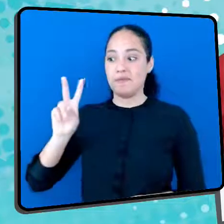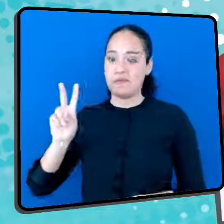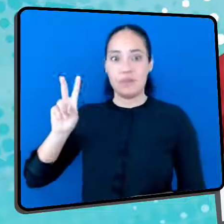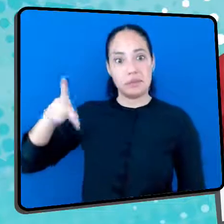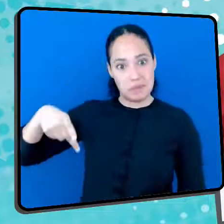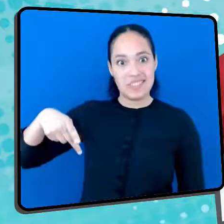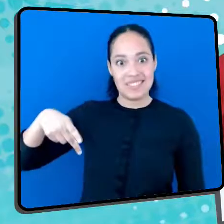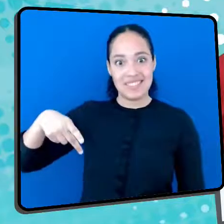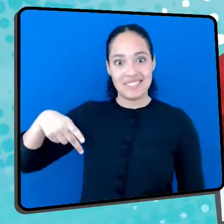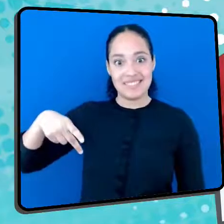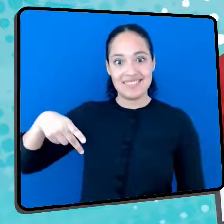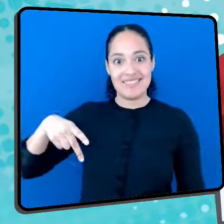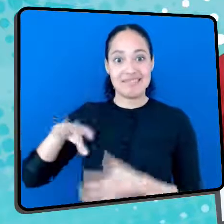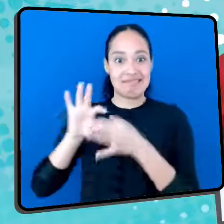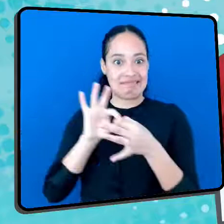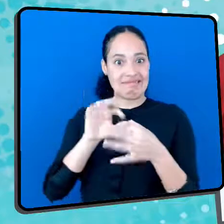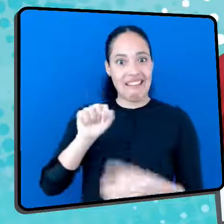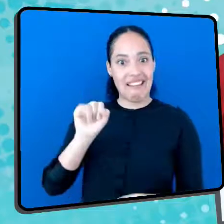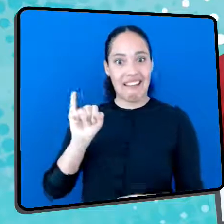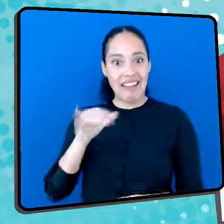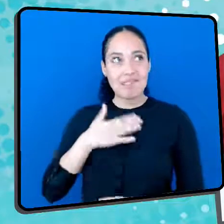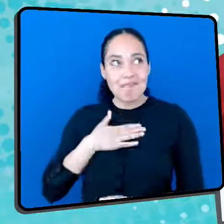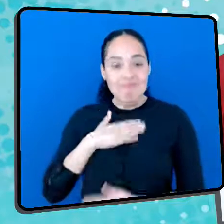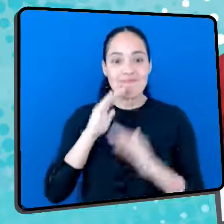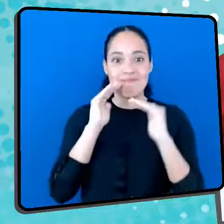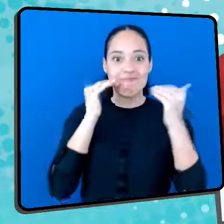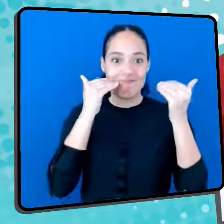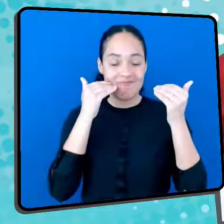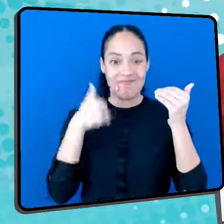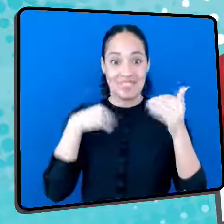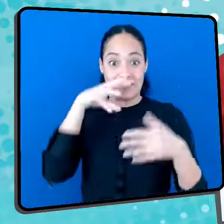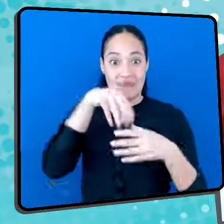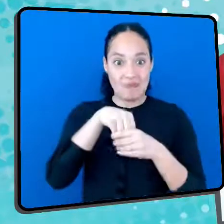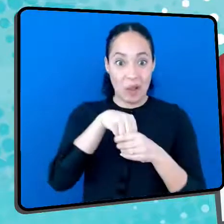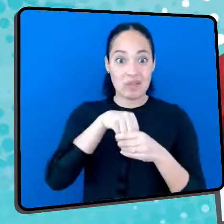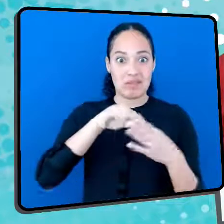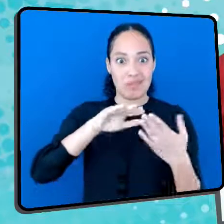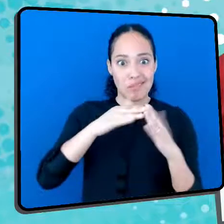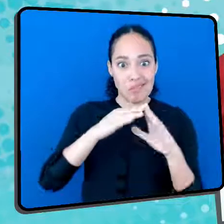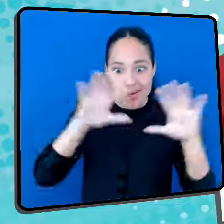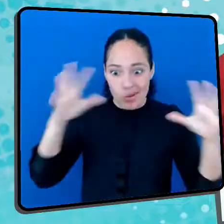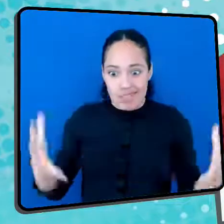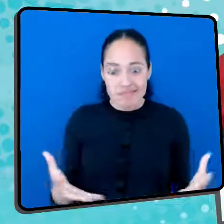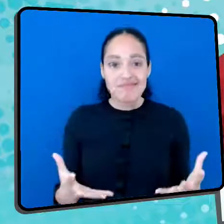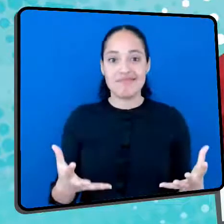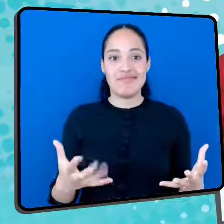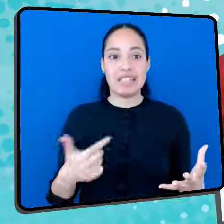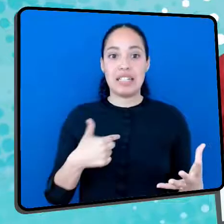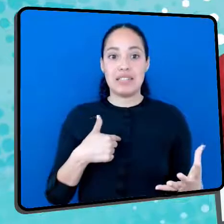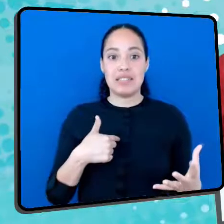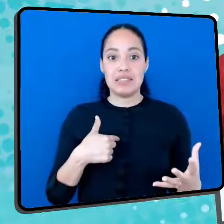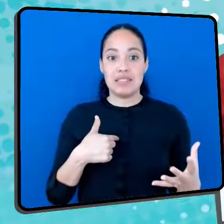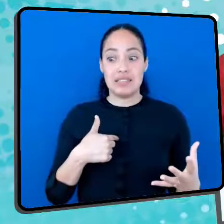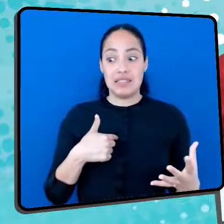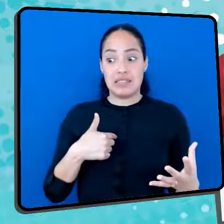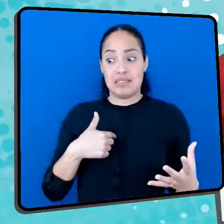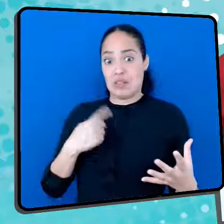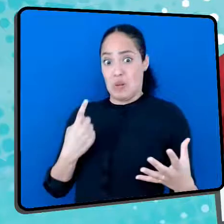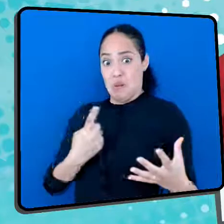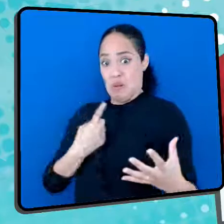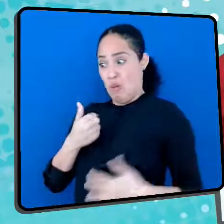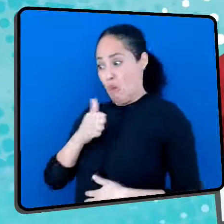happy that I can be a part of this community, because I don't think I could manage it by myself to get there.